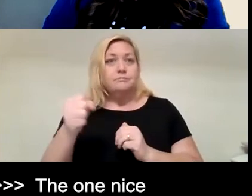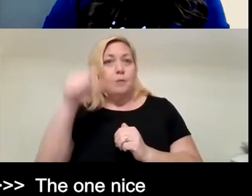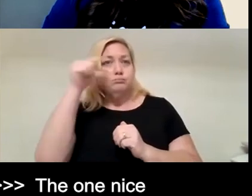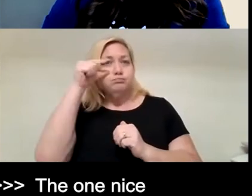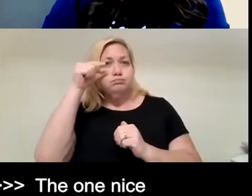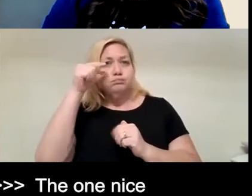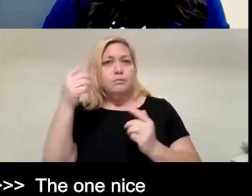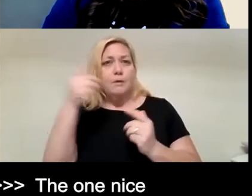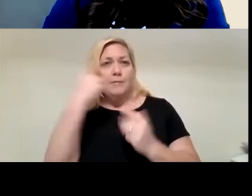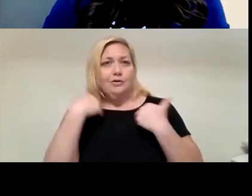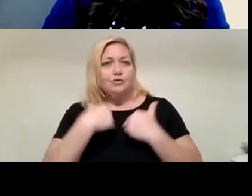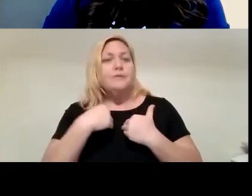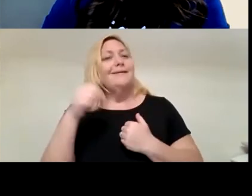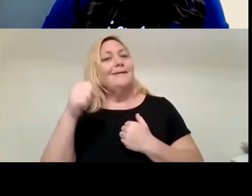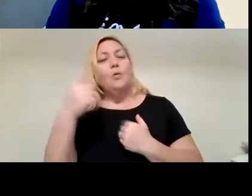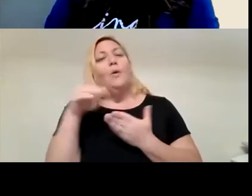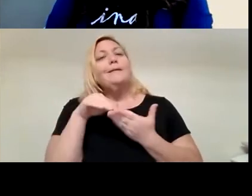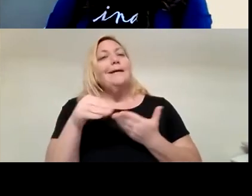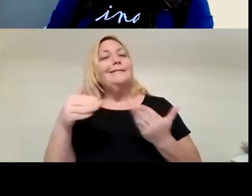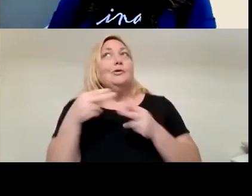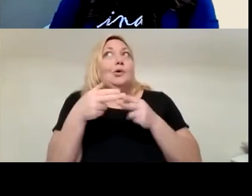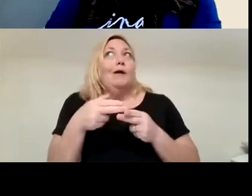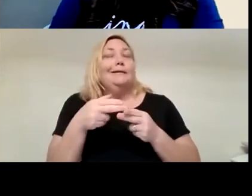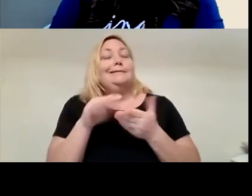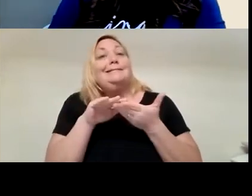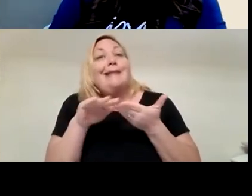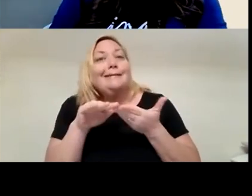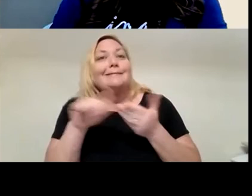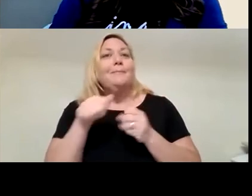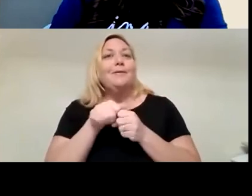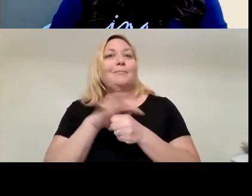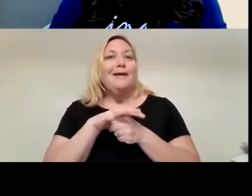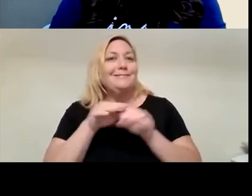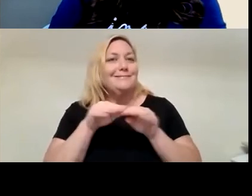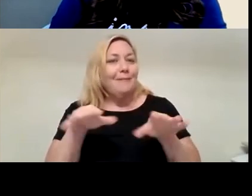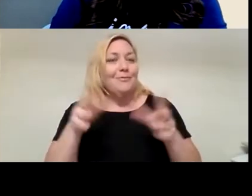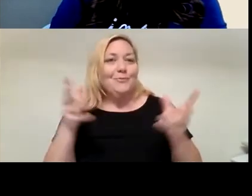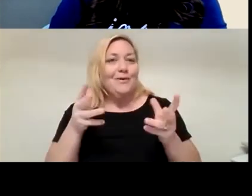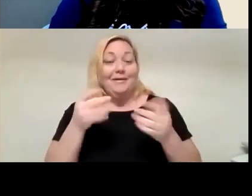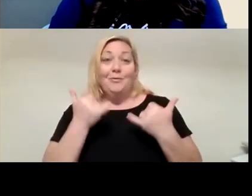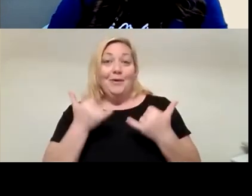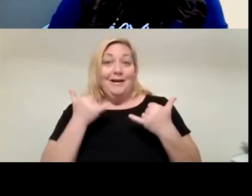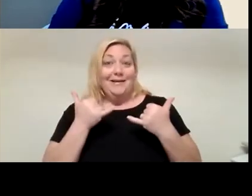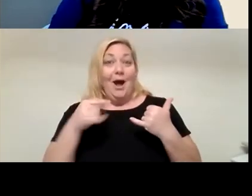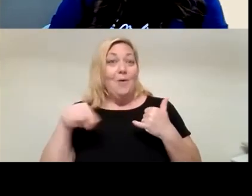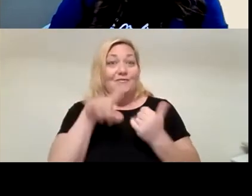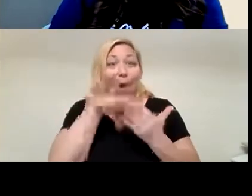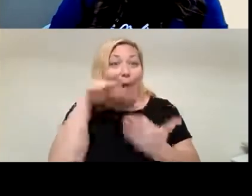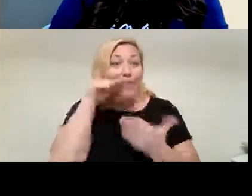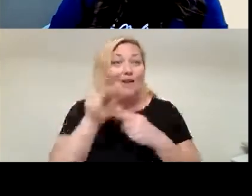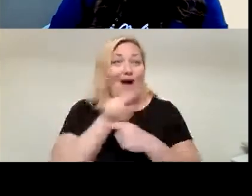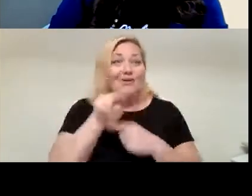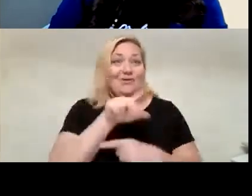nice thing, if you could call it nice, about the pandemic was that, like right now, we've all learned how to use